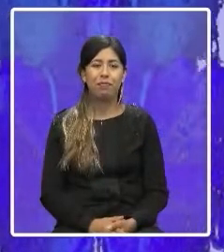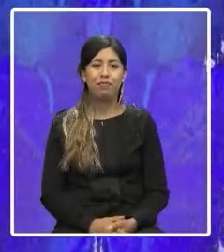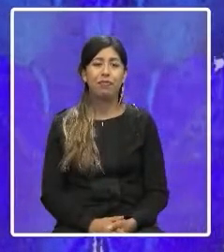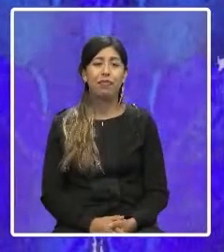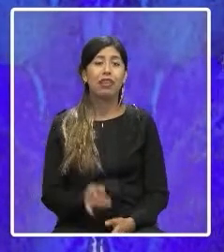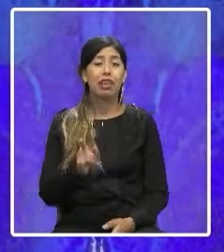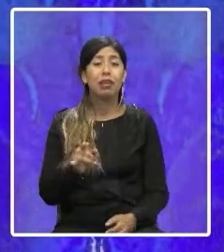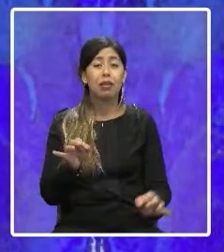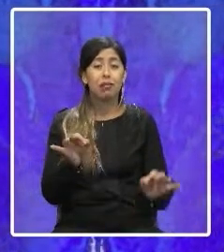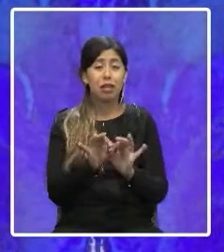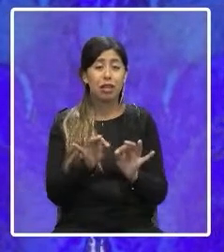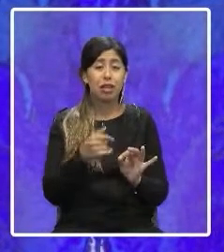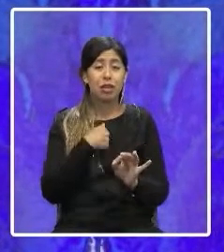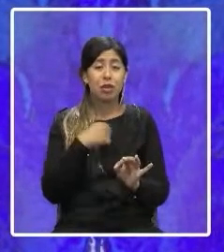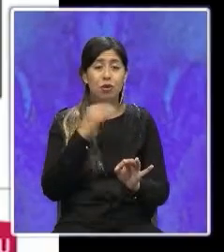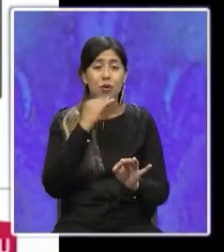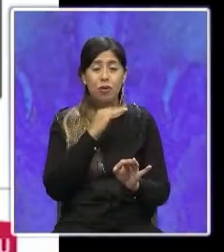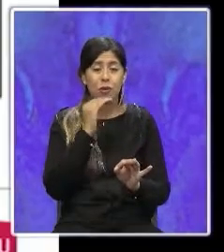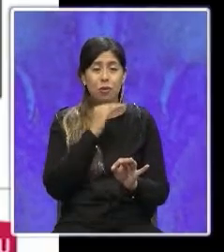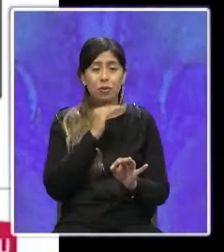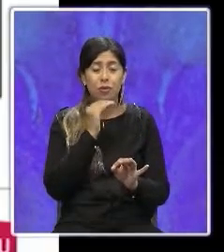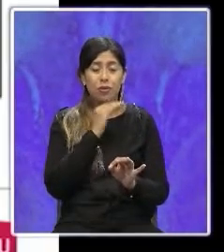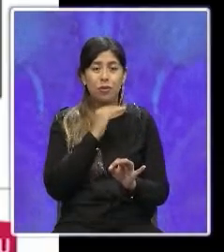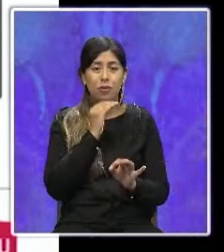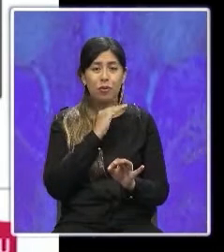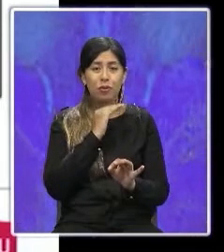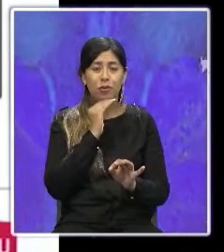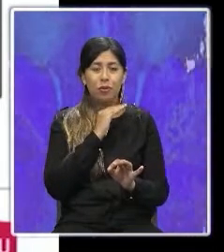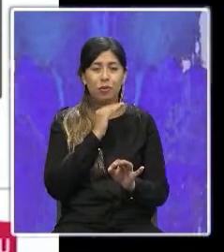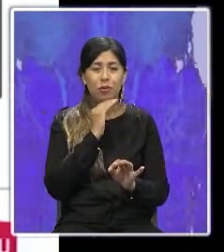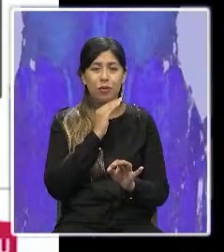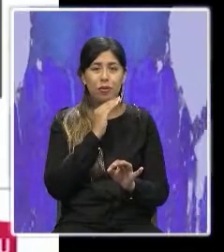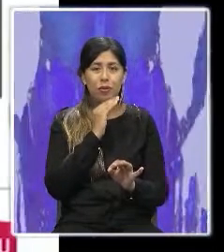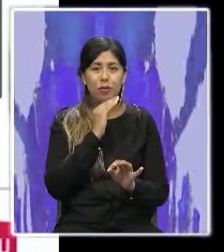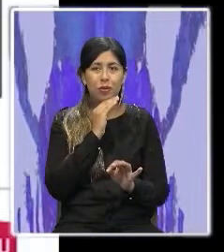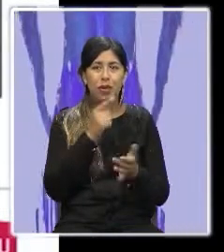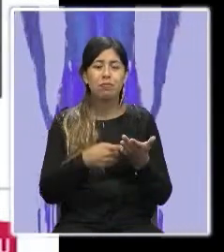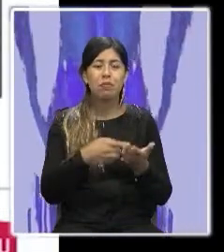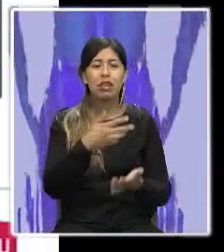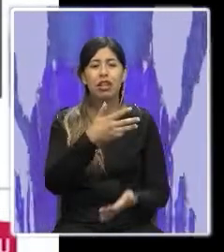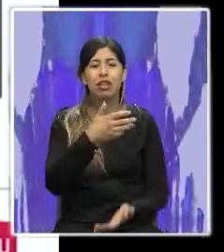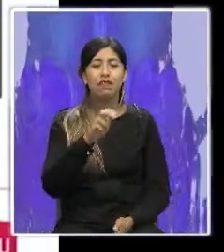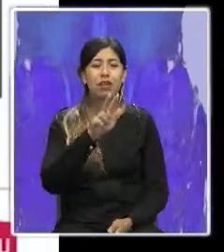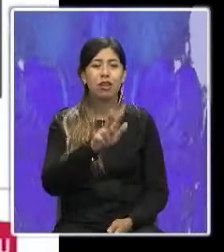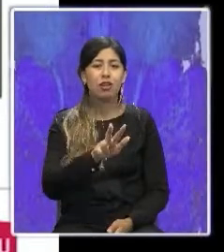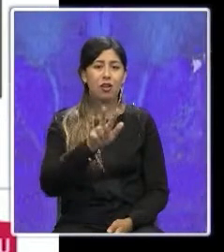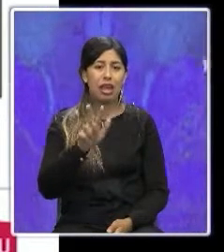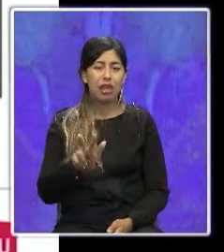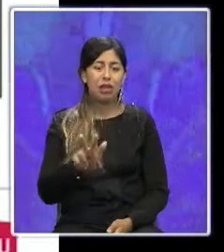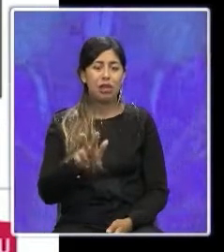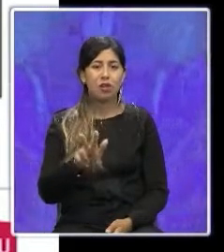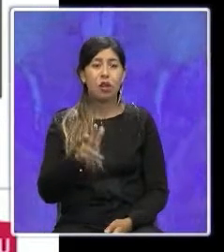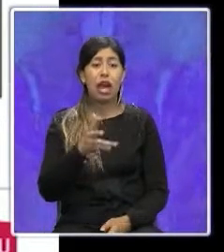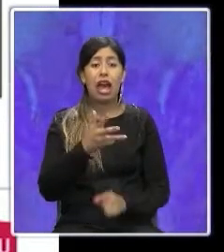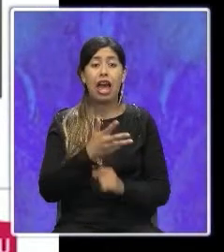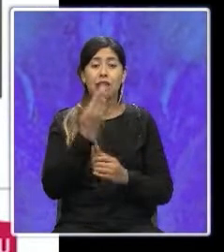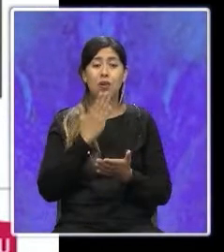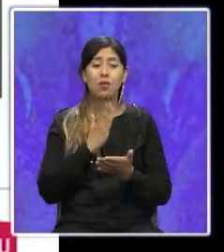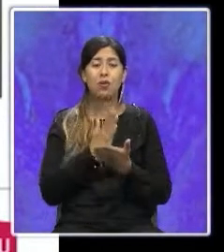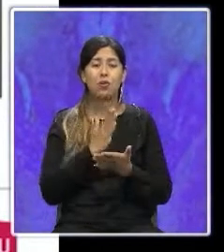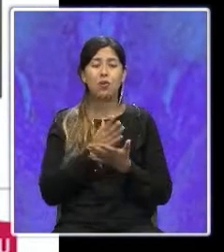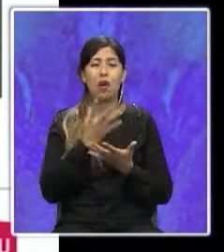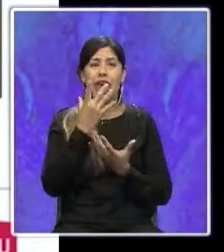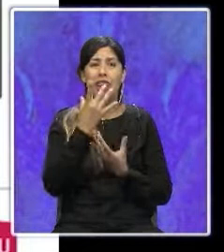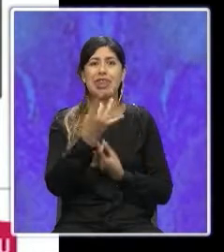that dates back to 1988, that says that addictive behavior is a repetitive habit pattern that increases the risk of disease